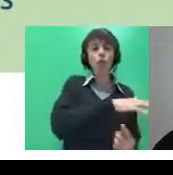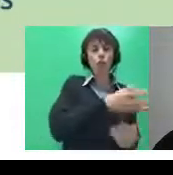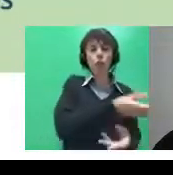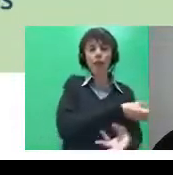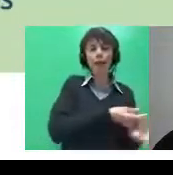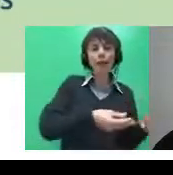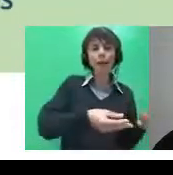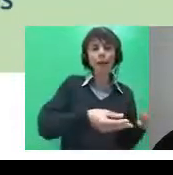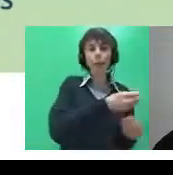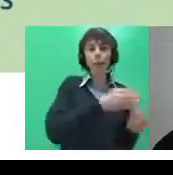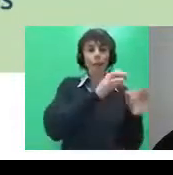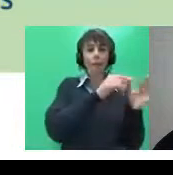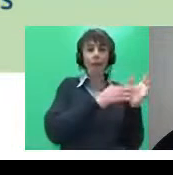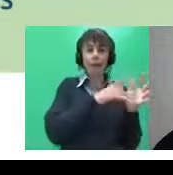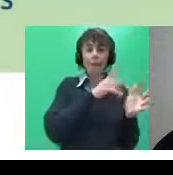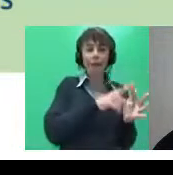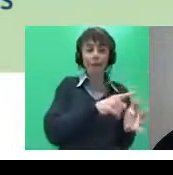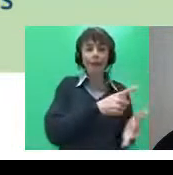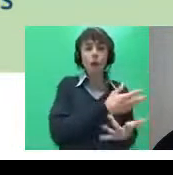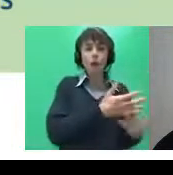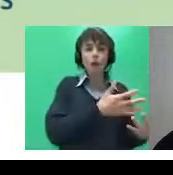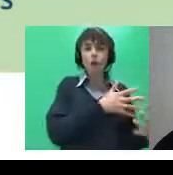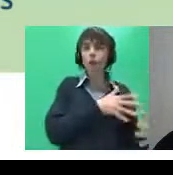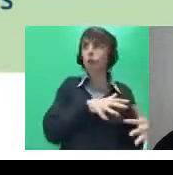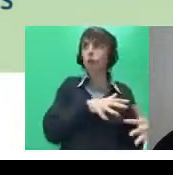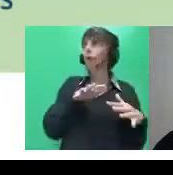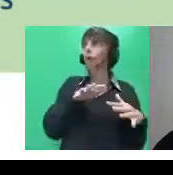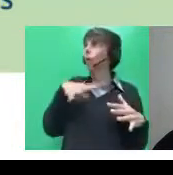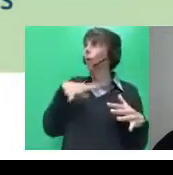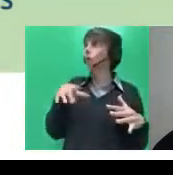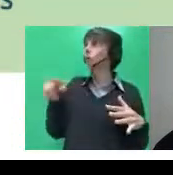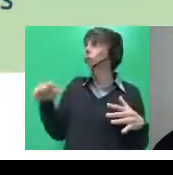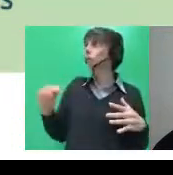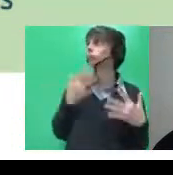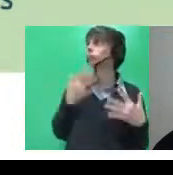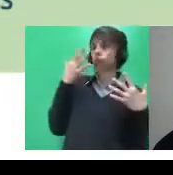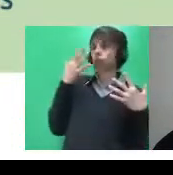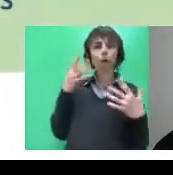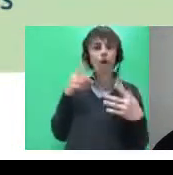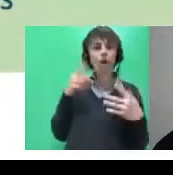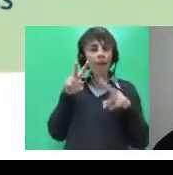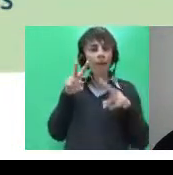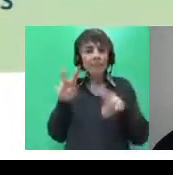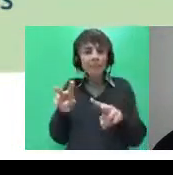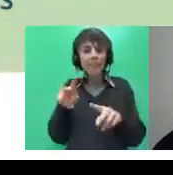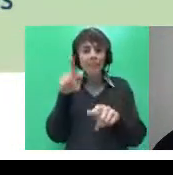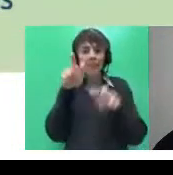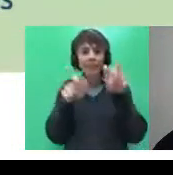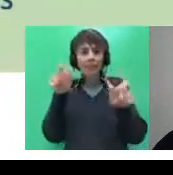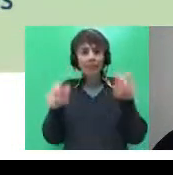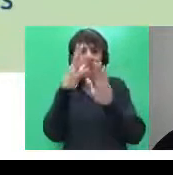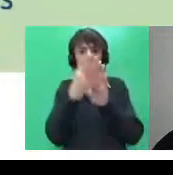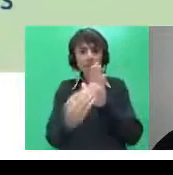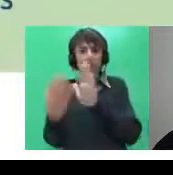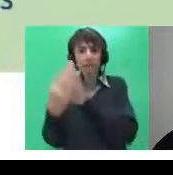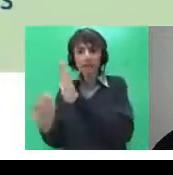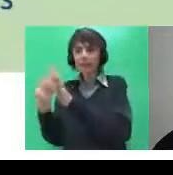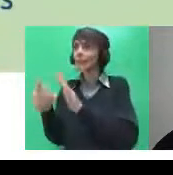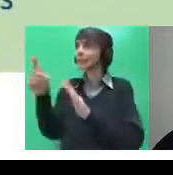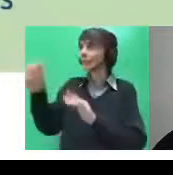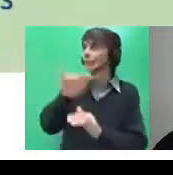those shielding. And those same audiences are seeing these case studies as people that they relate to, and they're identifying